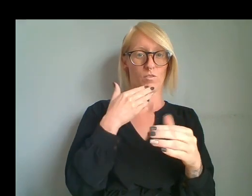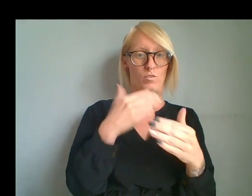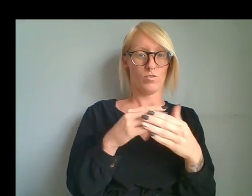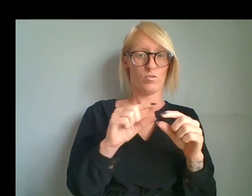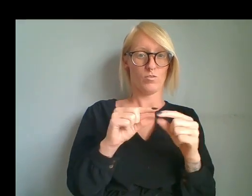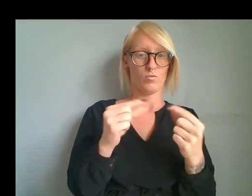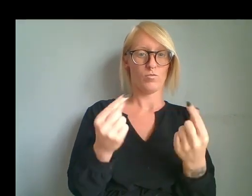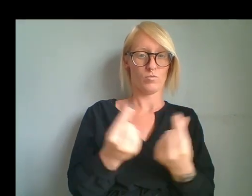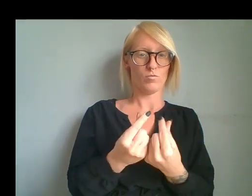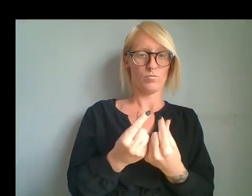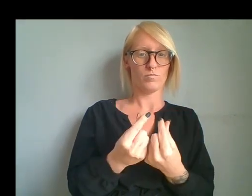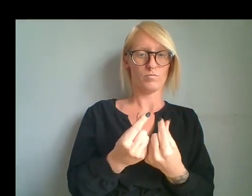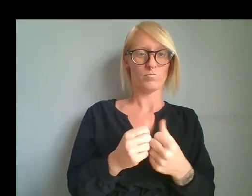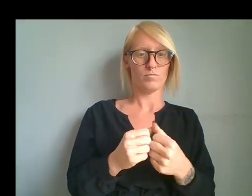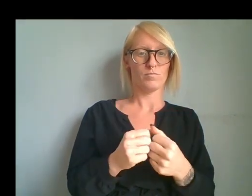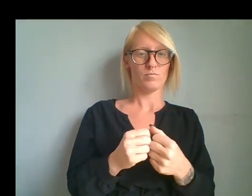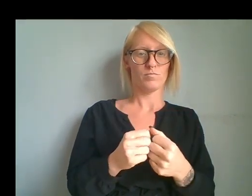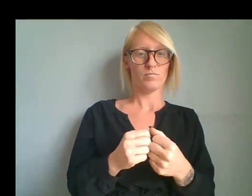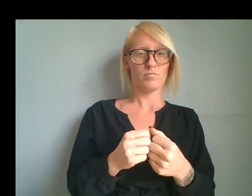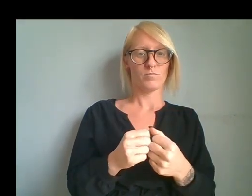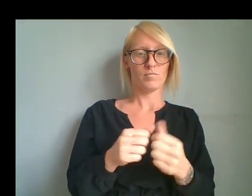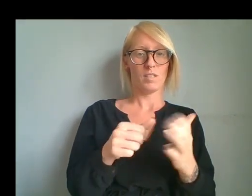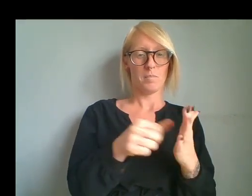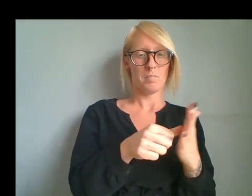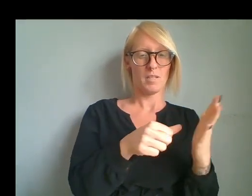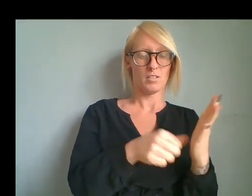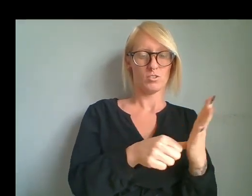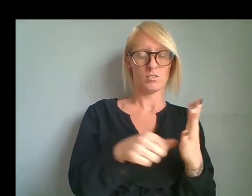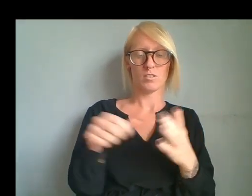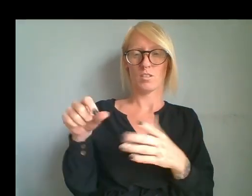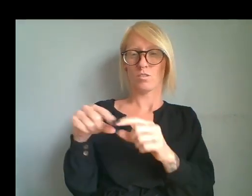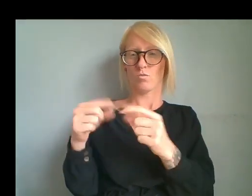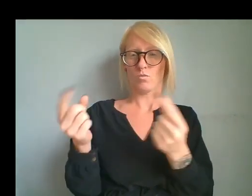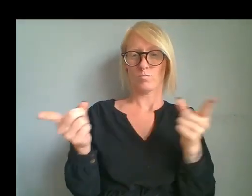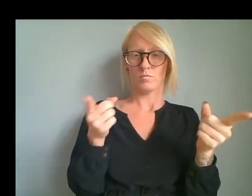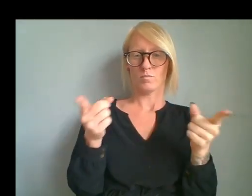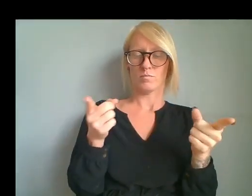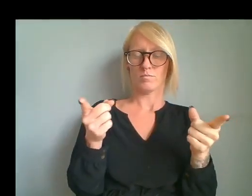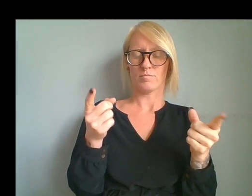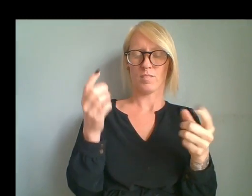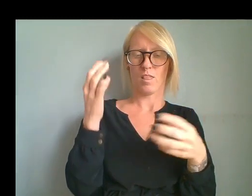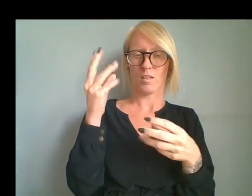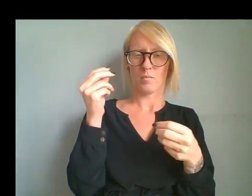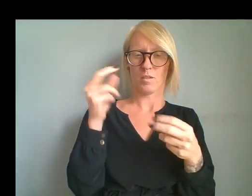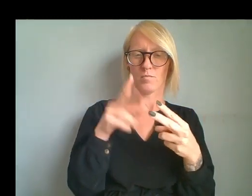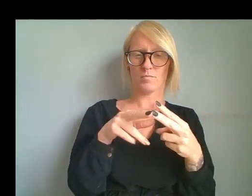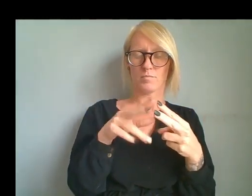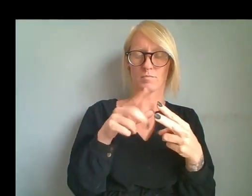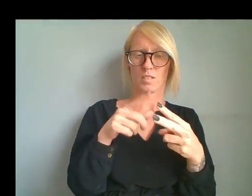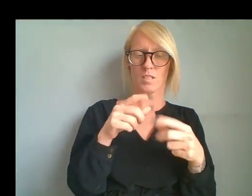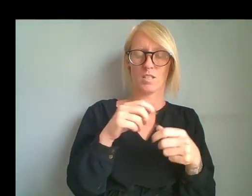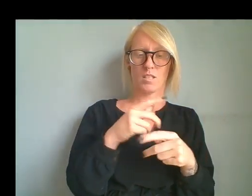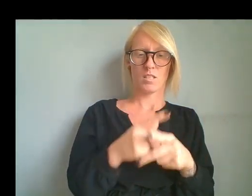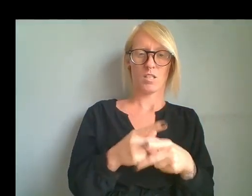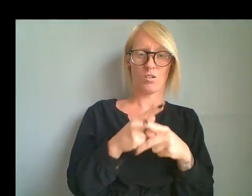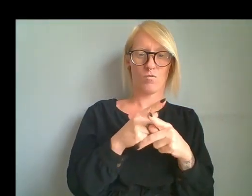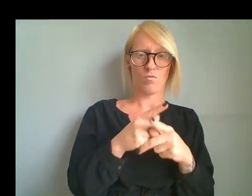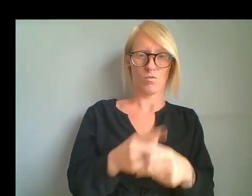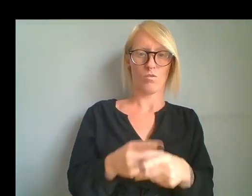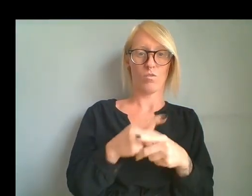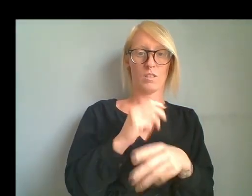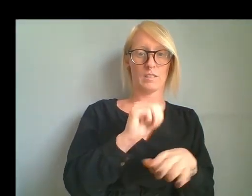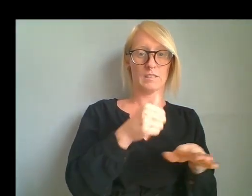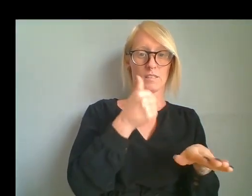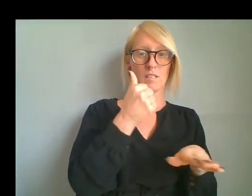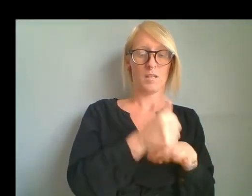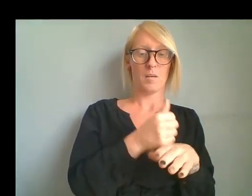Jeanette's sitting back here. Okay, so pages and groups. Couple things you need to think about. Be very careful if you set up